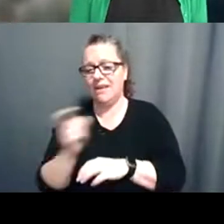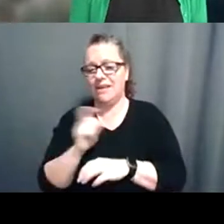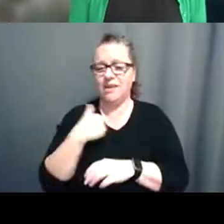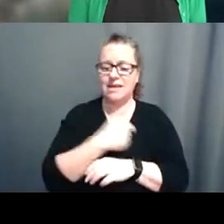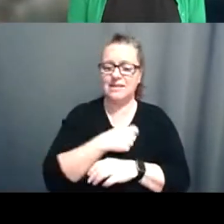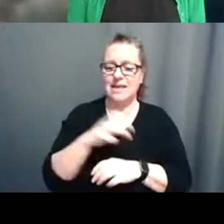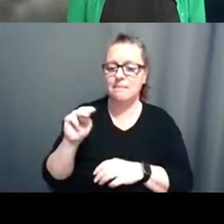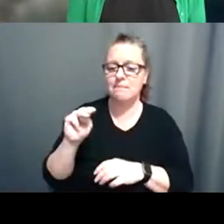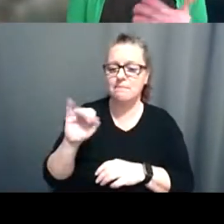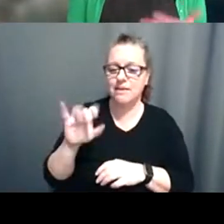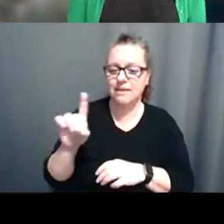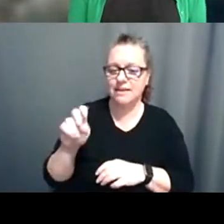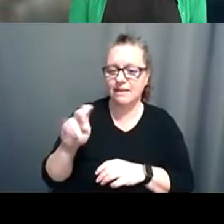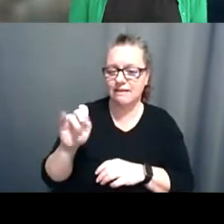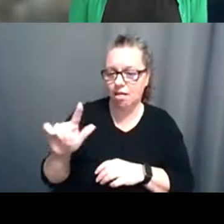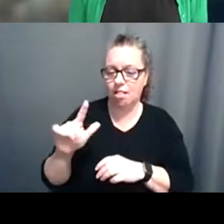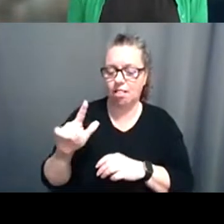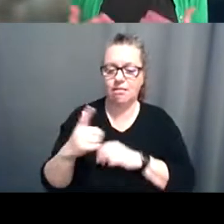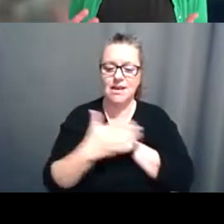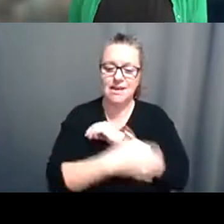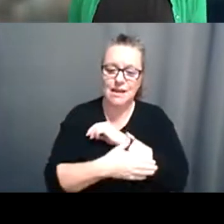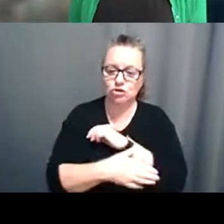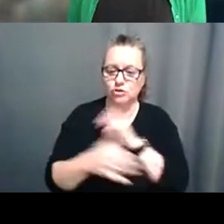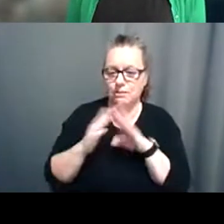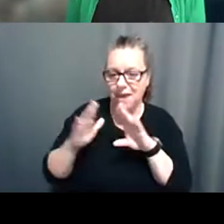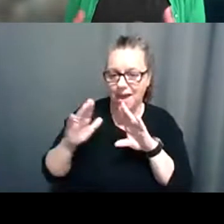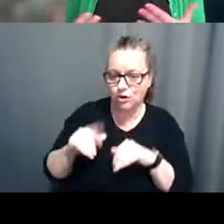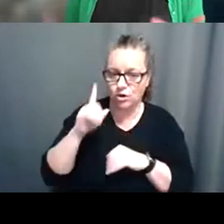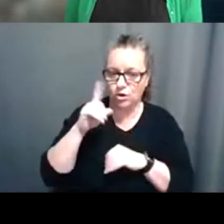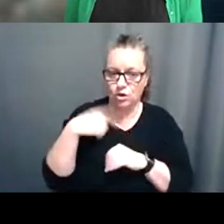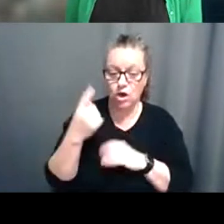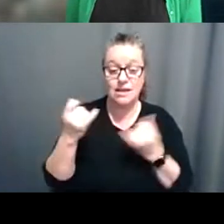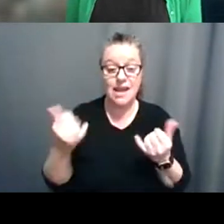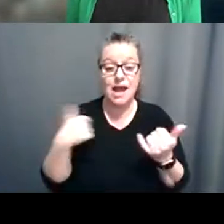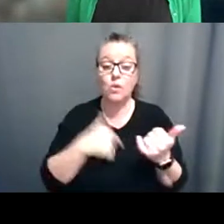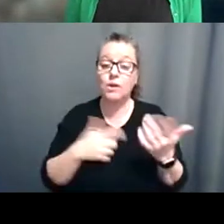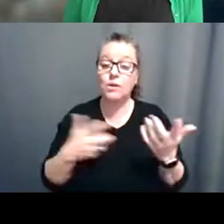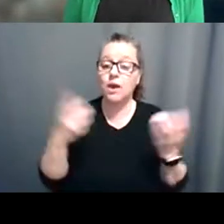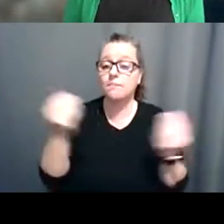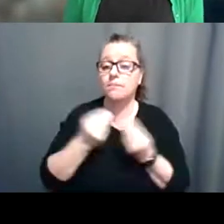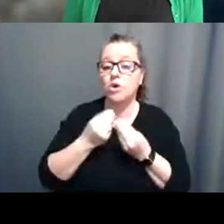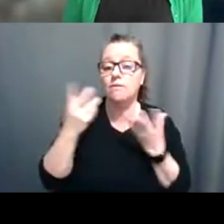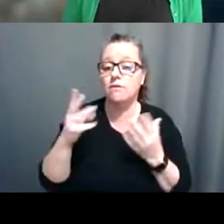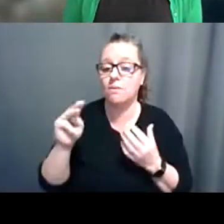look. This time, we wanted our efforts to resemble more of a beautiful mosaic.